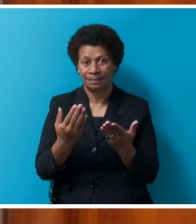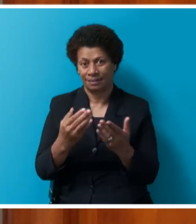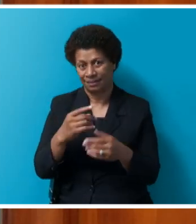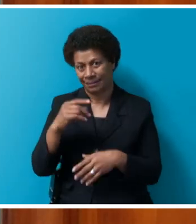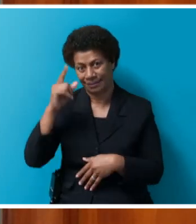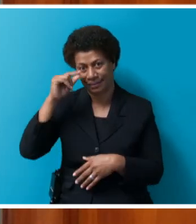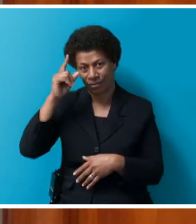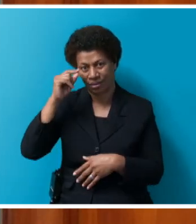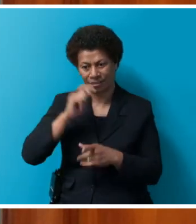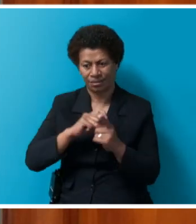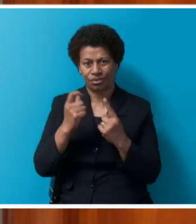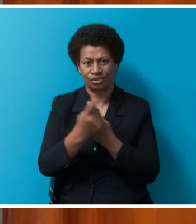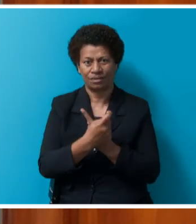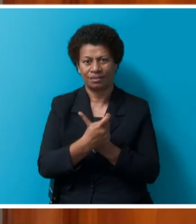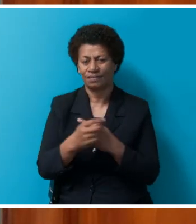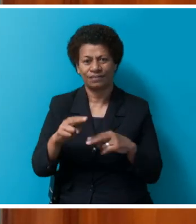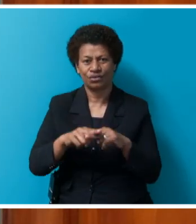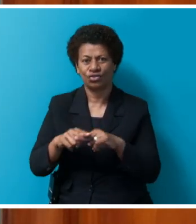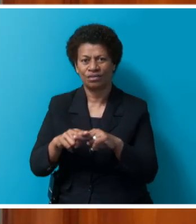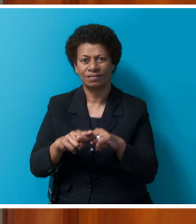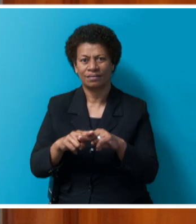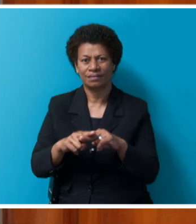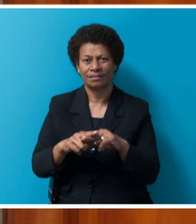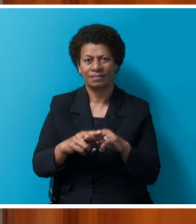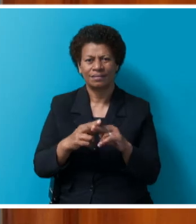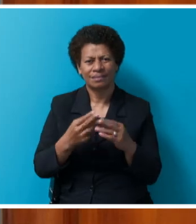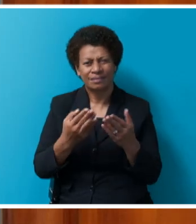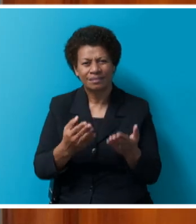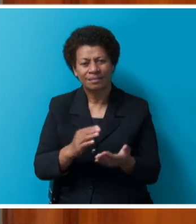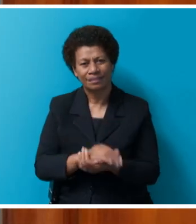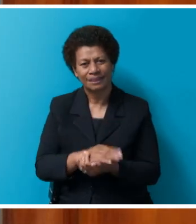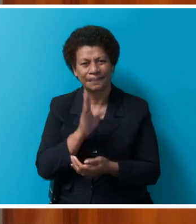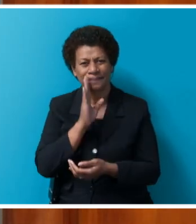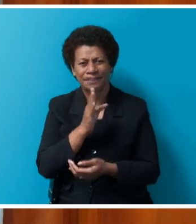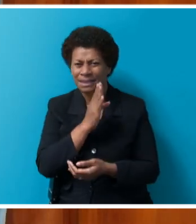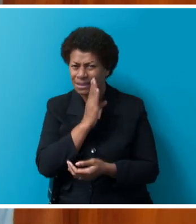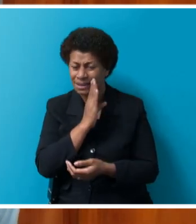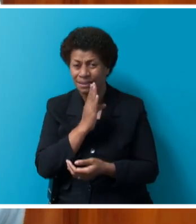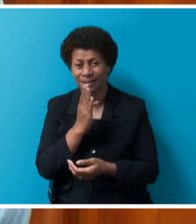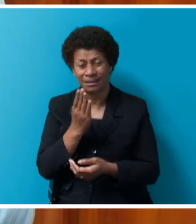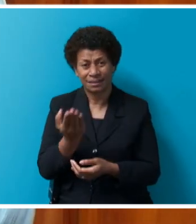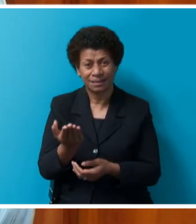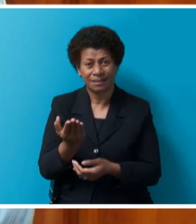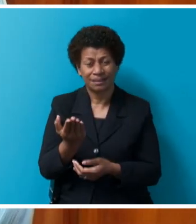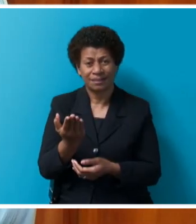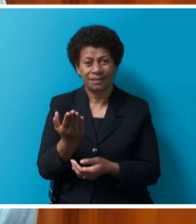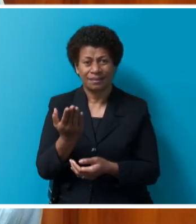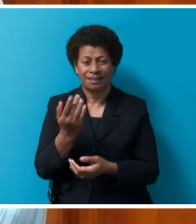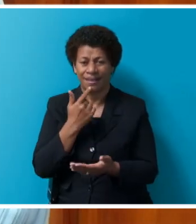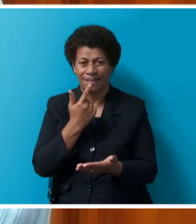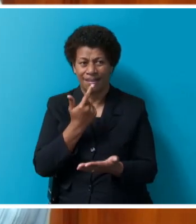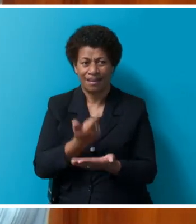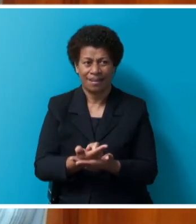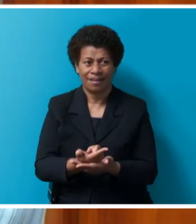identity. I speak of the deliberate misinformation, the outright lies propagated on social media regarding